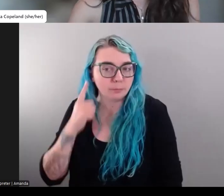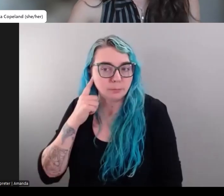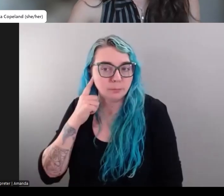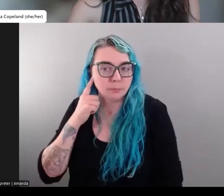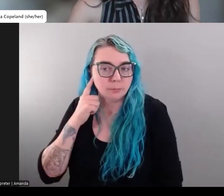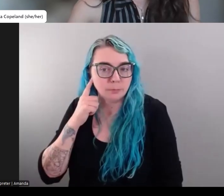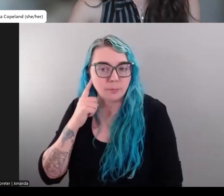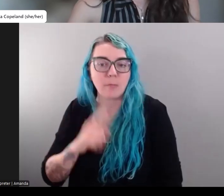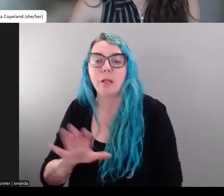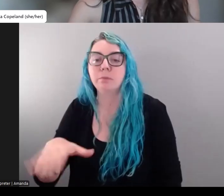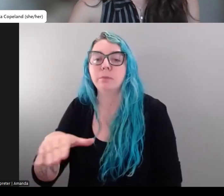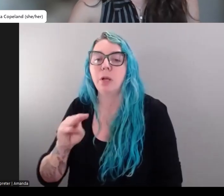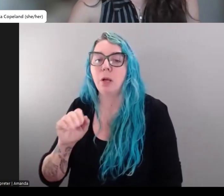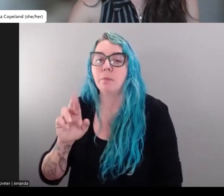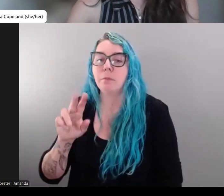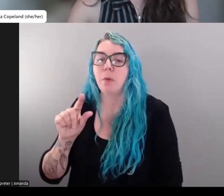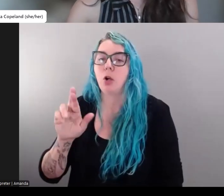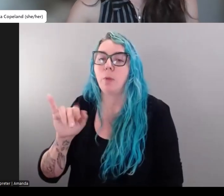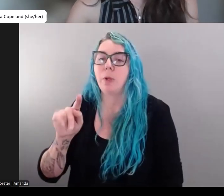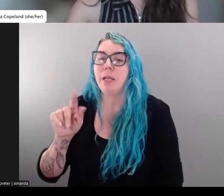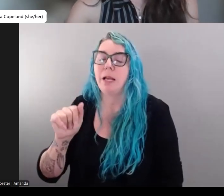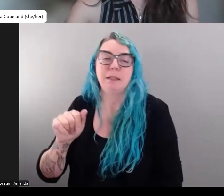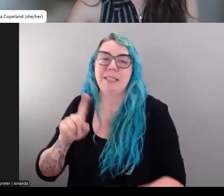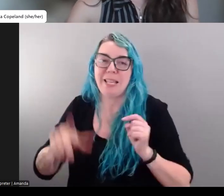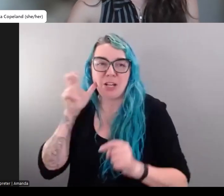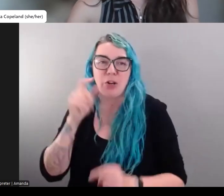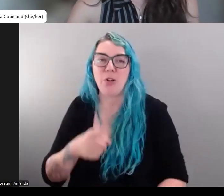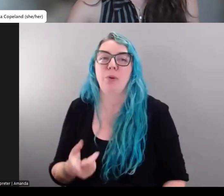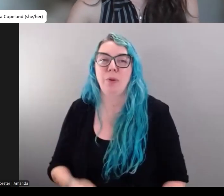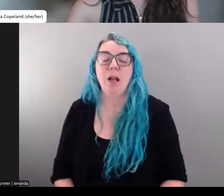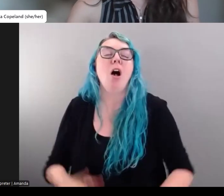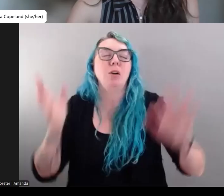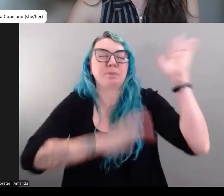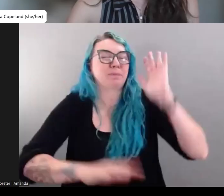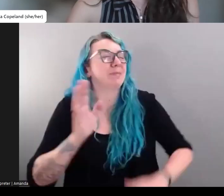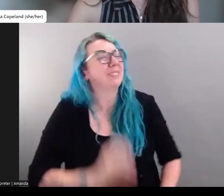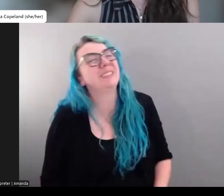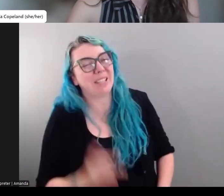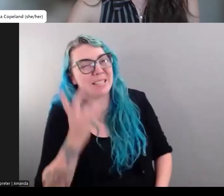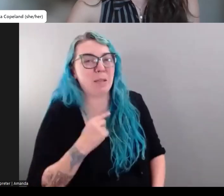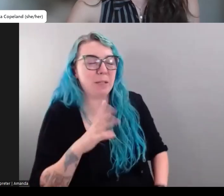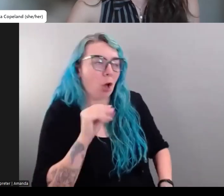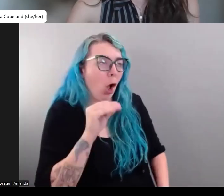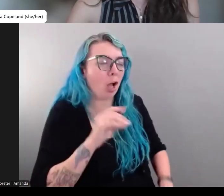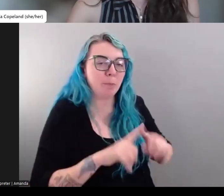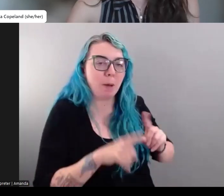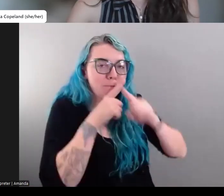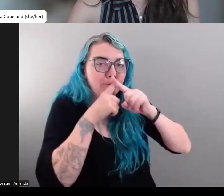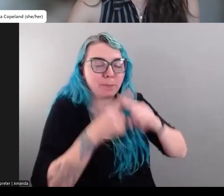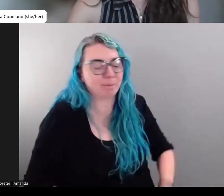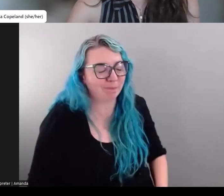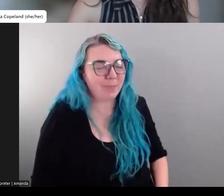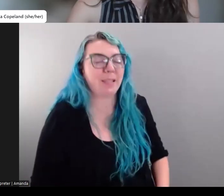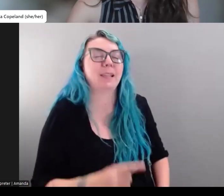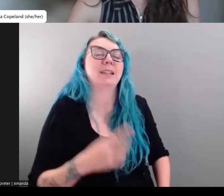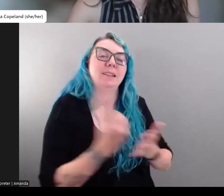Oh, Margarita, we can't hear you. We can see that you're Right. talking. You can see me talking. Okay. Thanks, Deepa. I just wanted to say thank you so